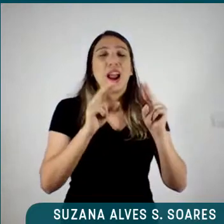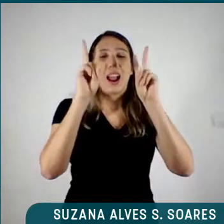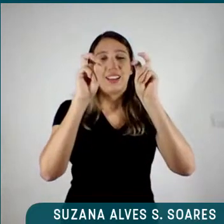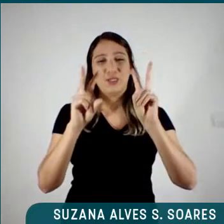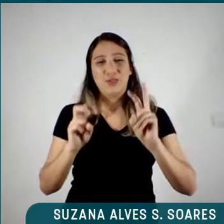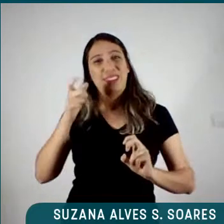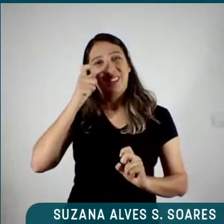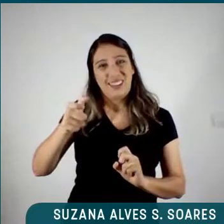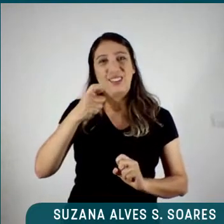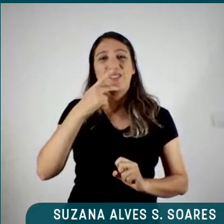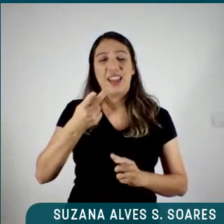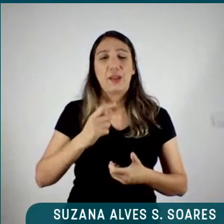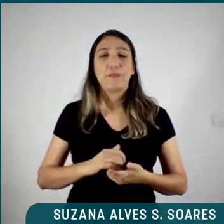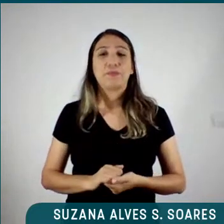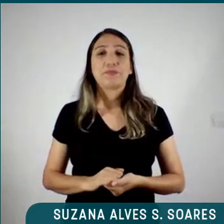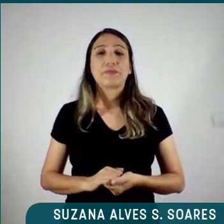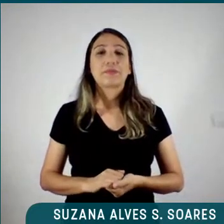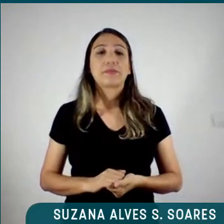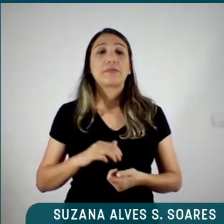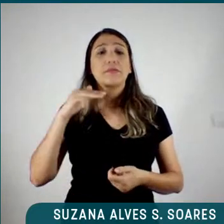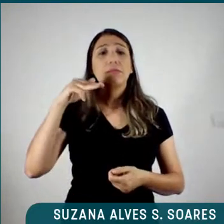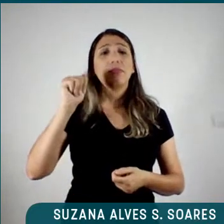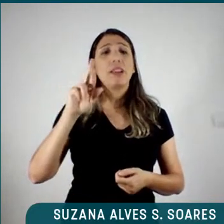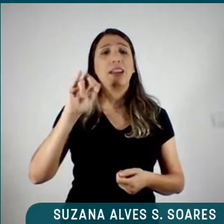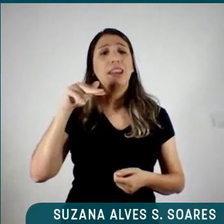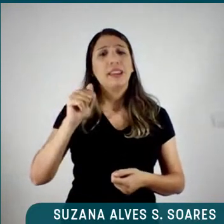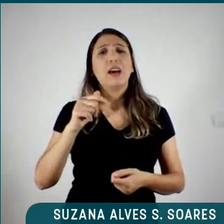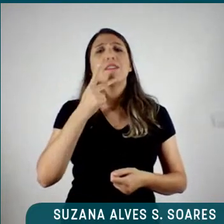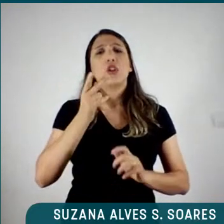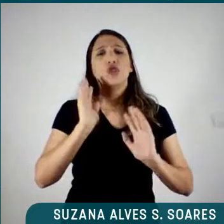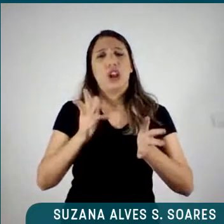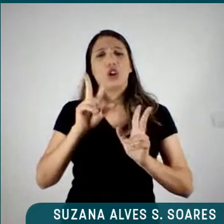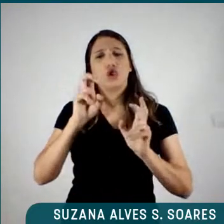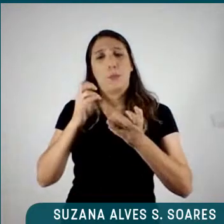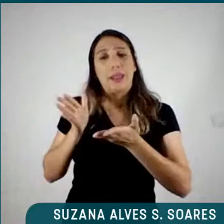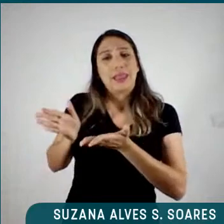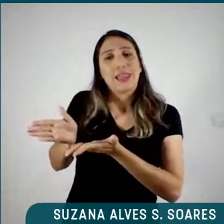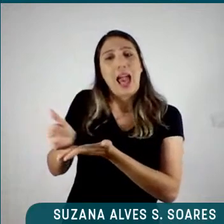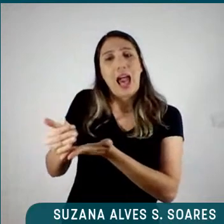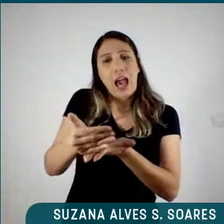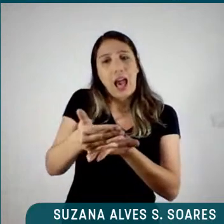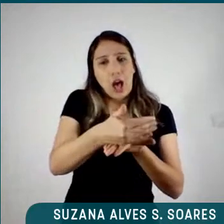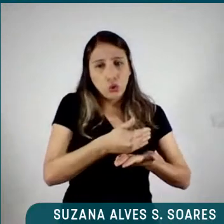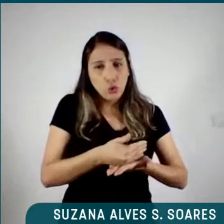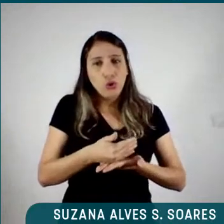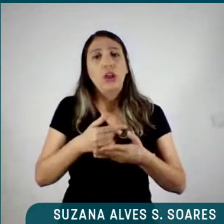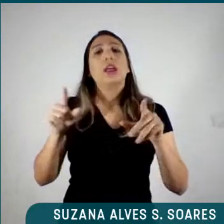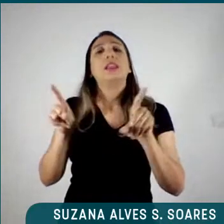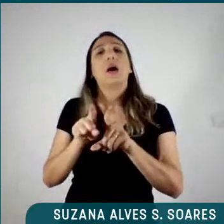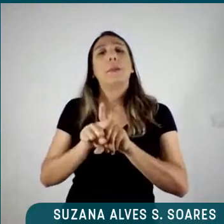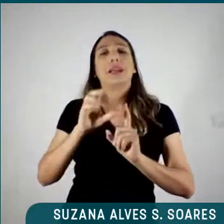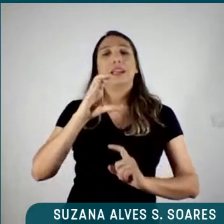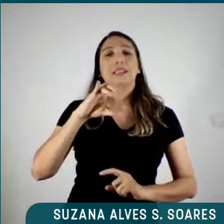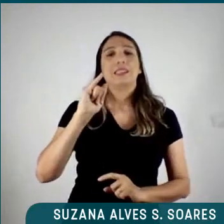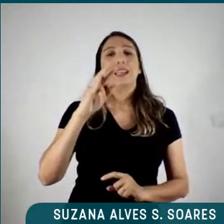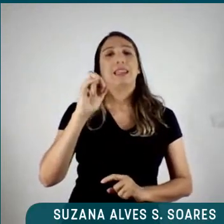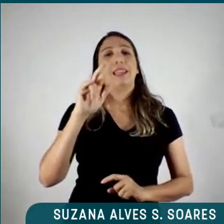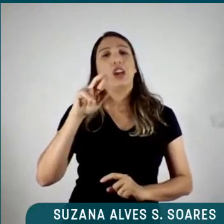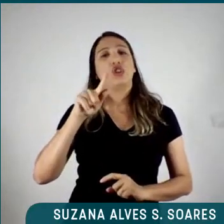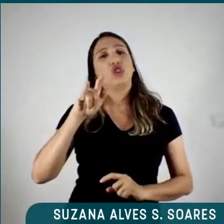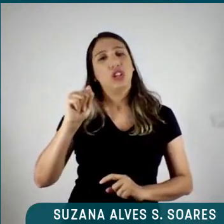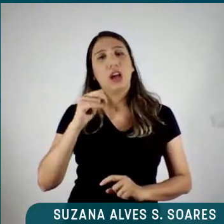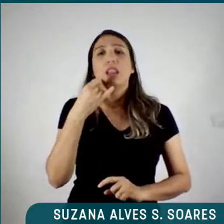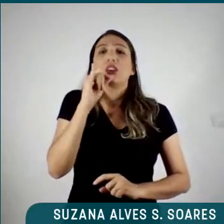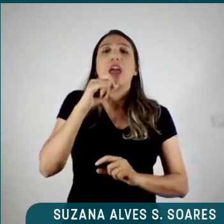about something Marina, here, and we are running a bit late. sobre Marina, we talked about the discrimination e deficit of anthropology data. We talked